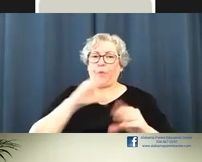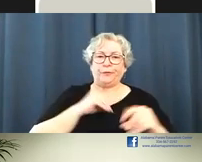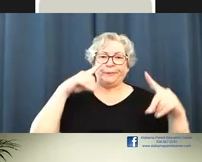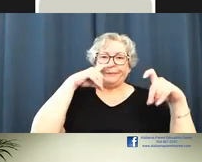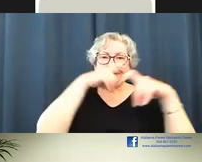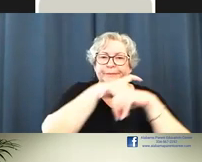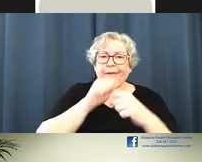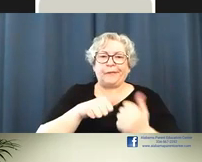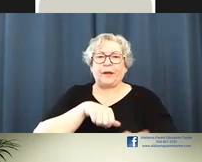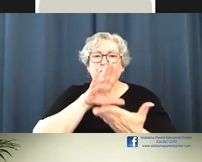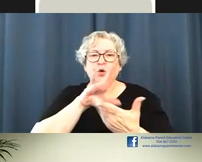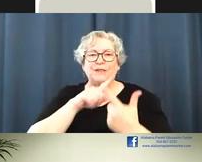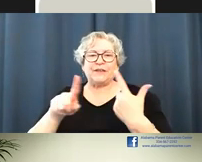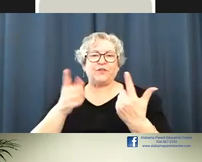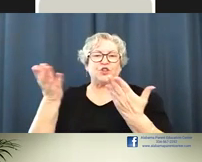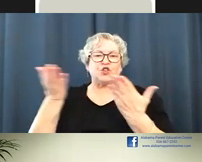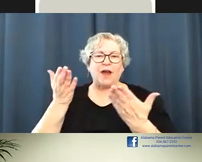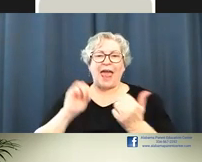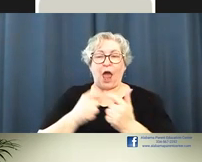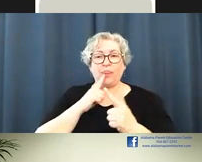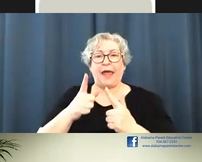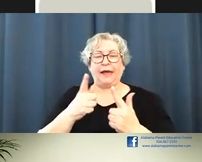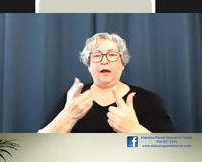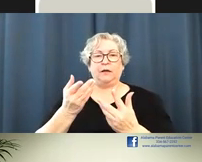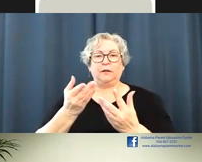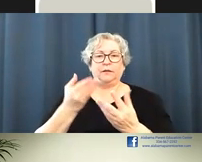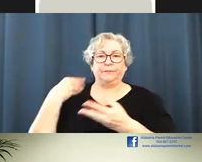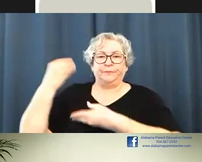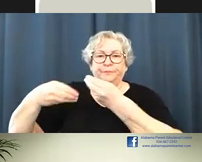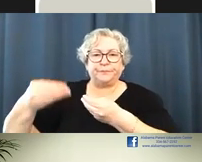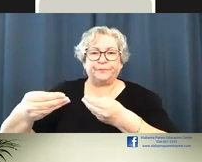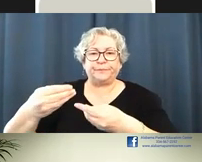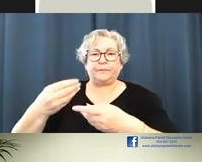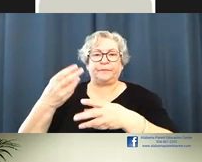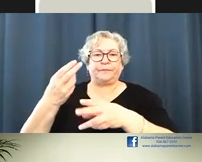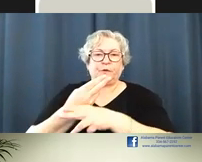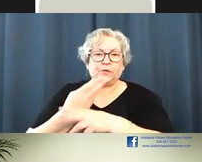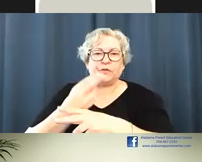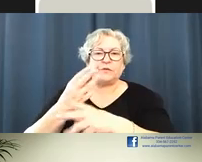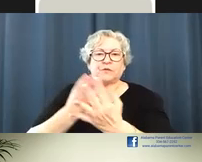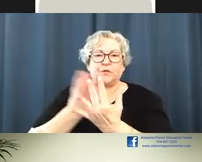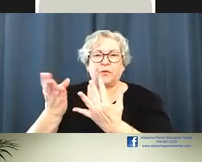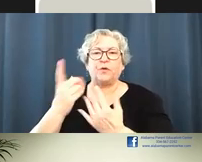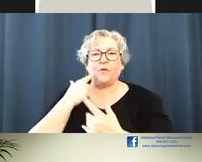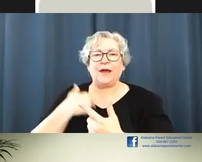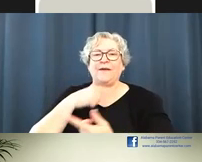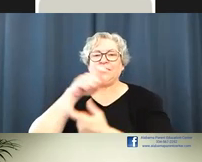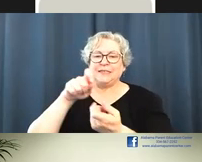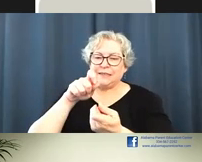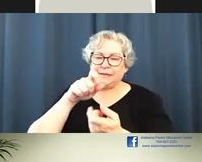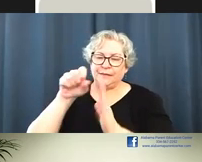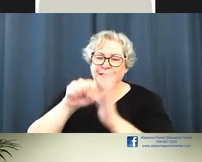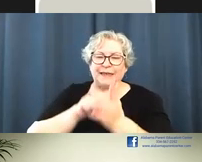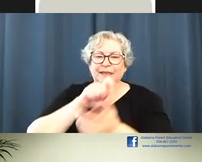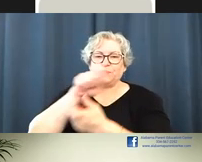they approach services, the way services are handed down, different entities. So we have formed state-specific advisory committees